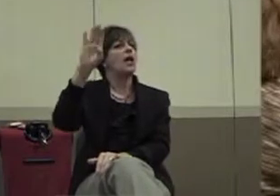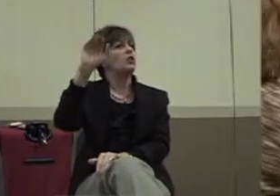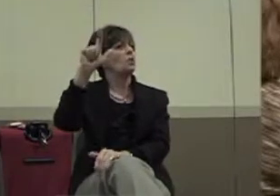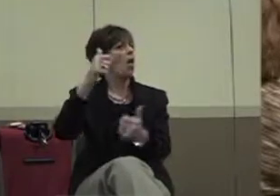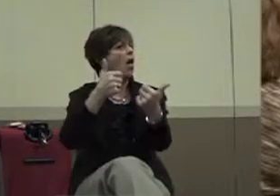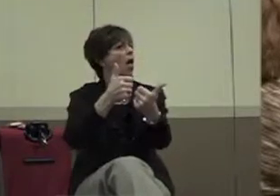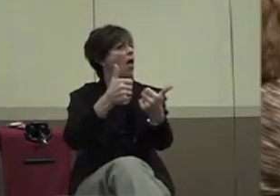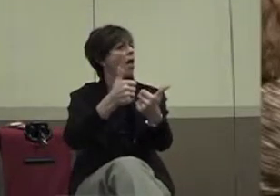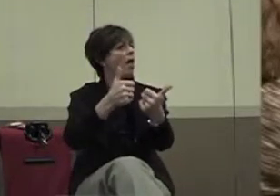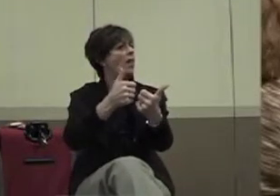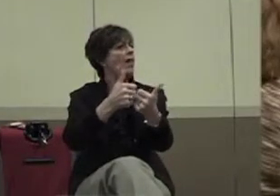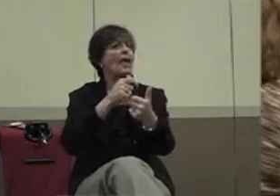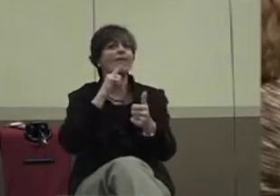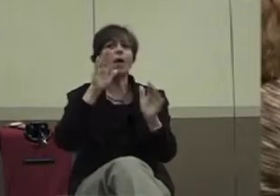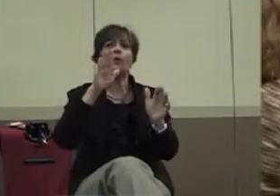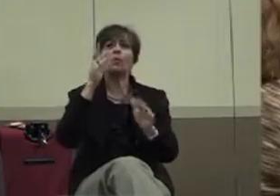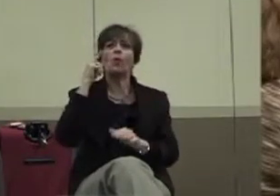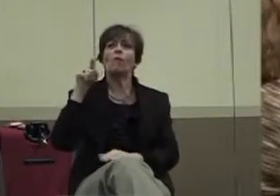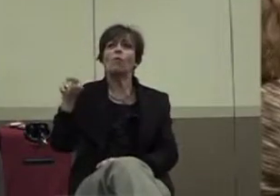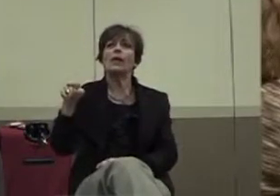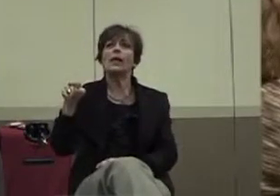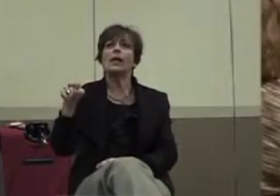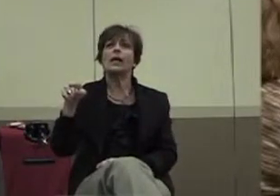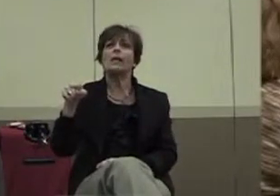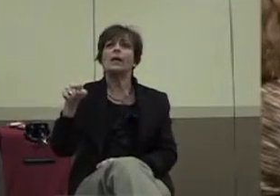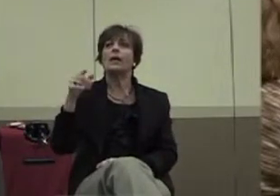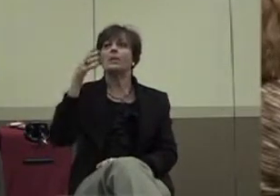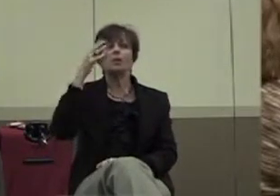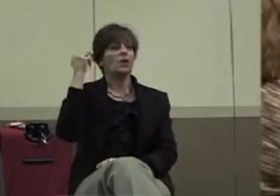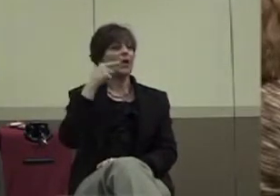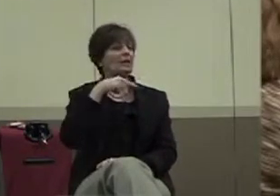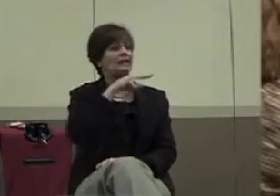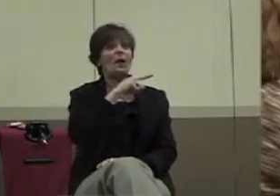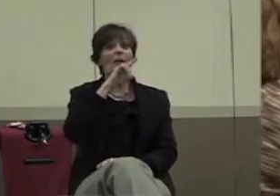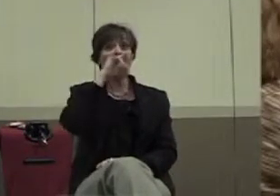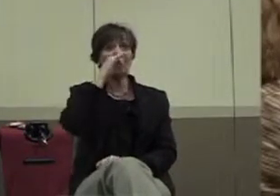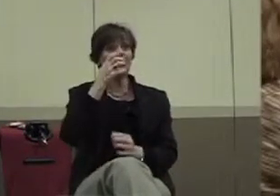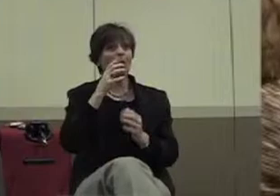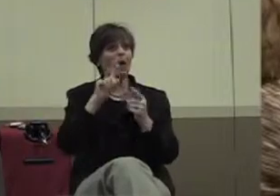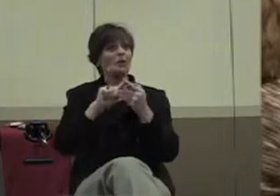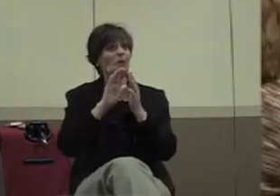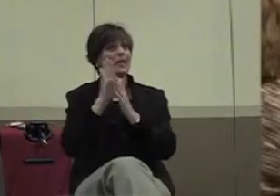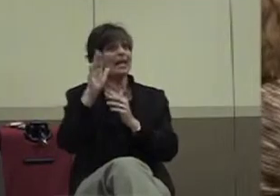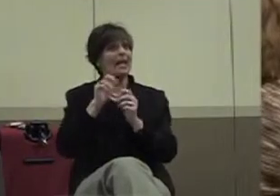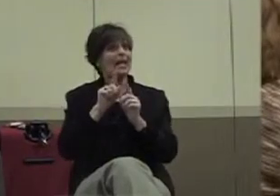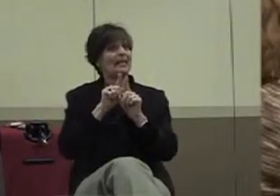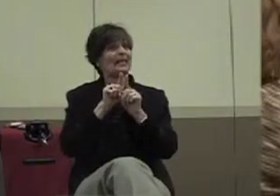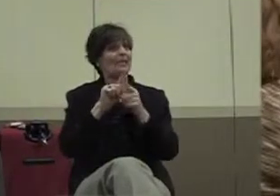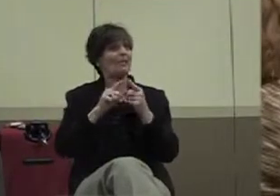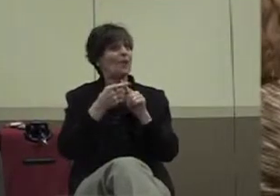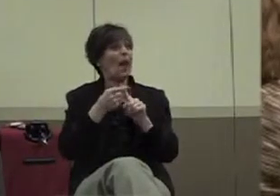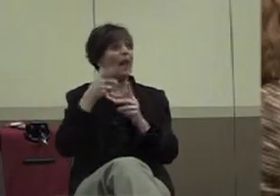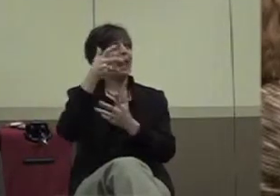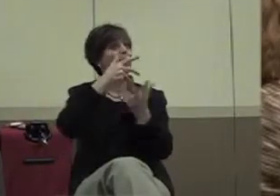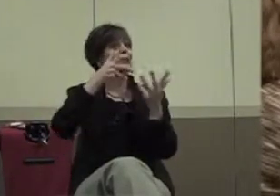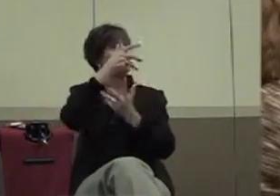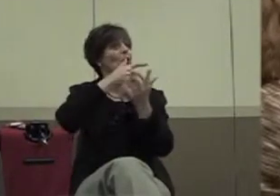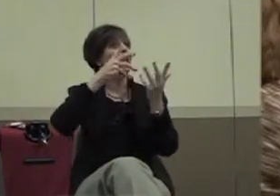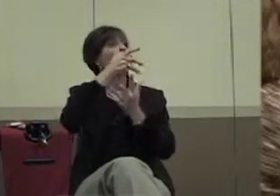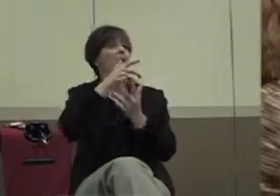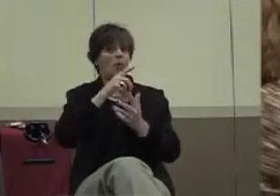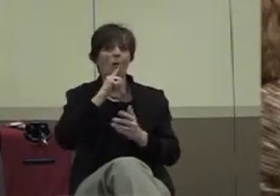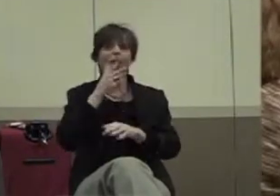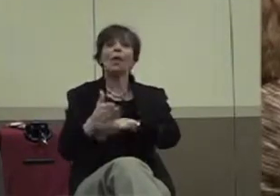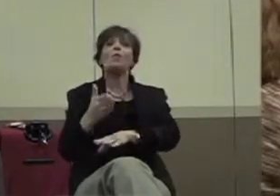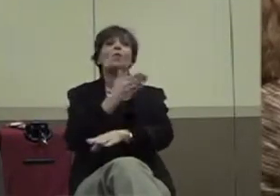him because the kids all wanted to be his friend. And Yeah. his social interactions with his peers improved dramatically because they all wanted to be